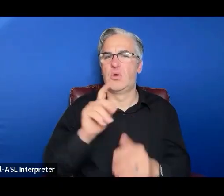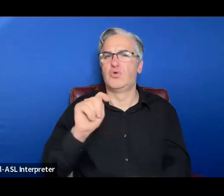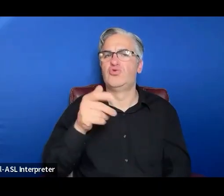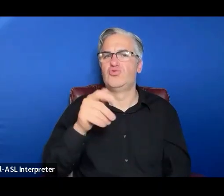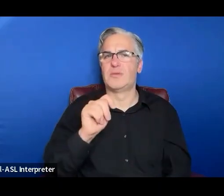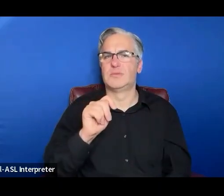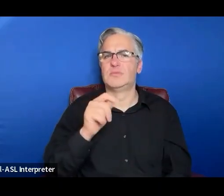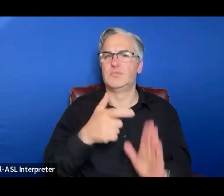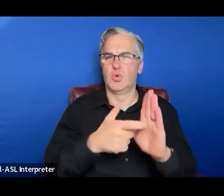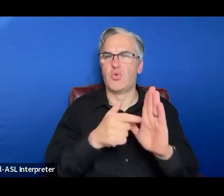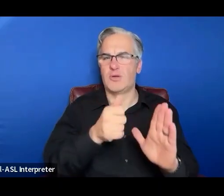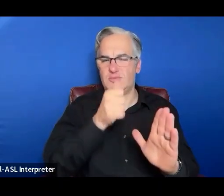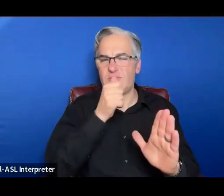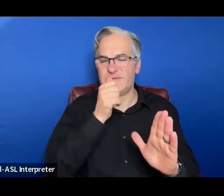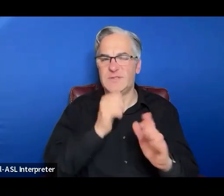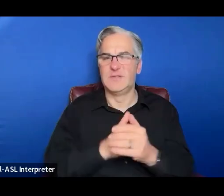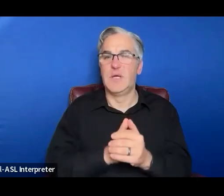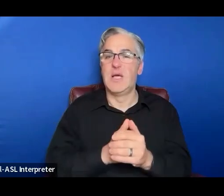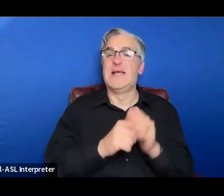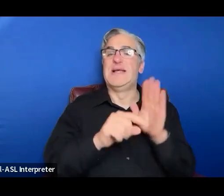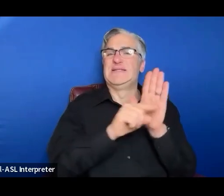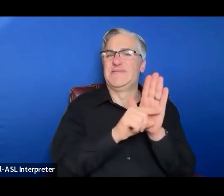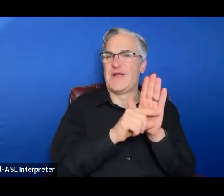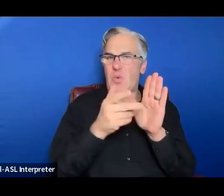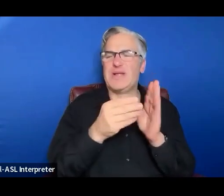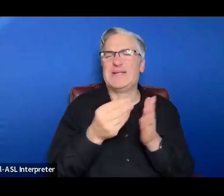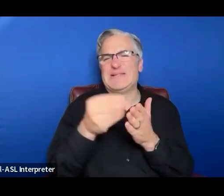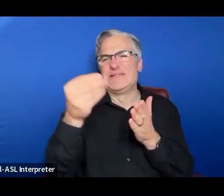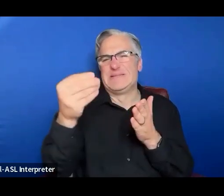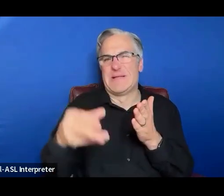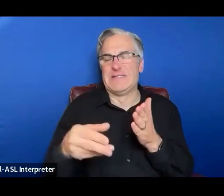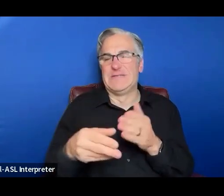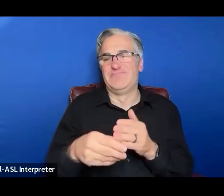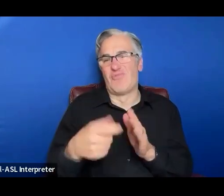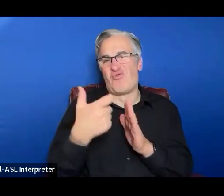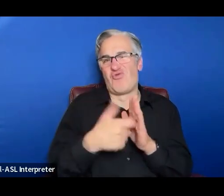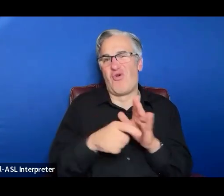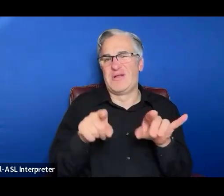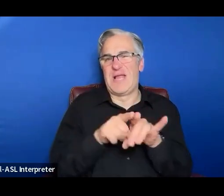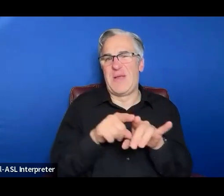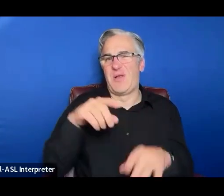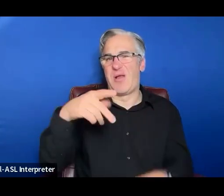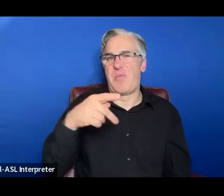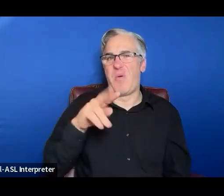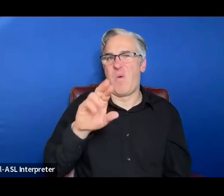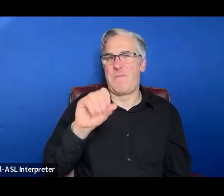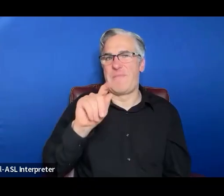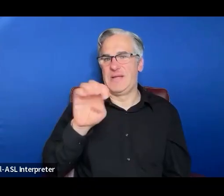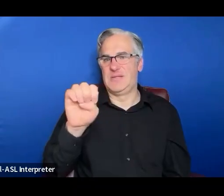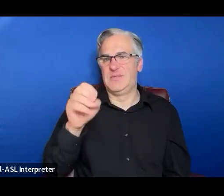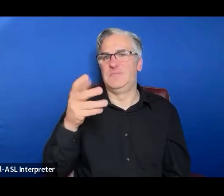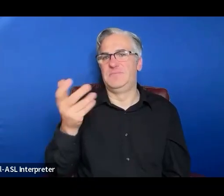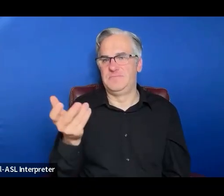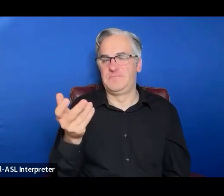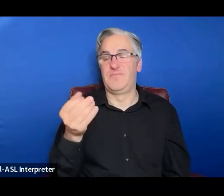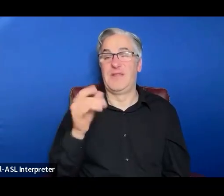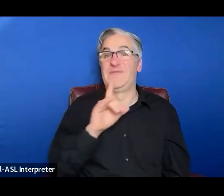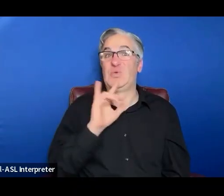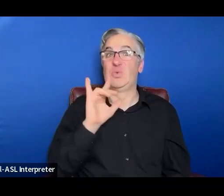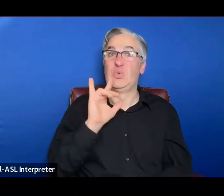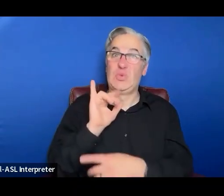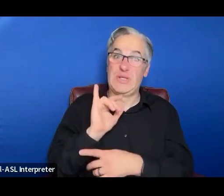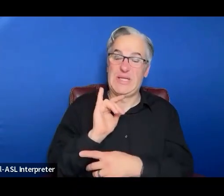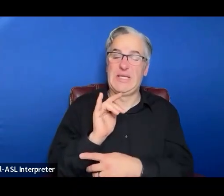big disadvantage of it, though, is it's expensive. It's going to cost about the same as a probate. And if it's a